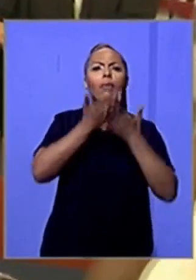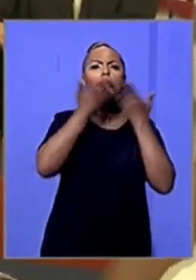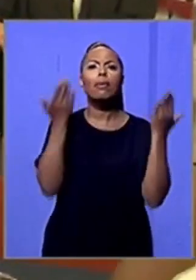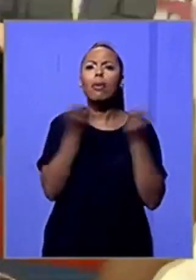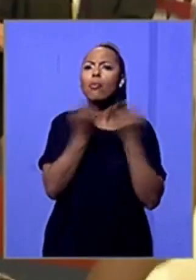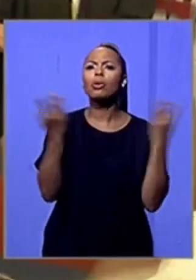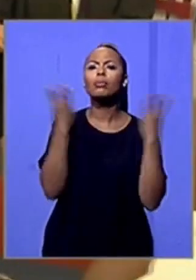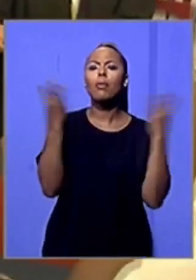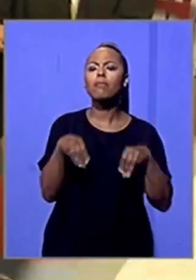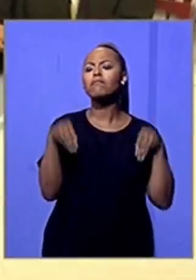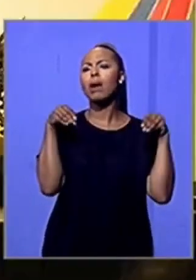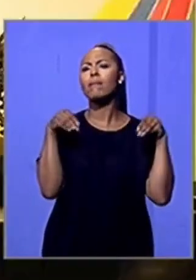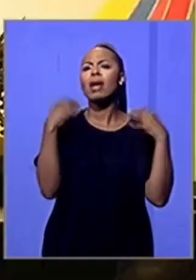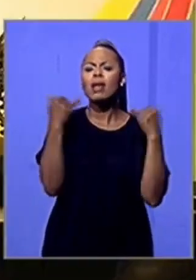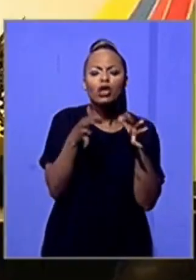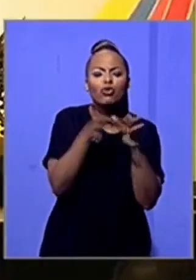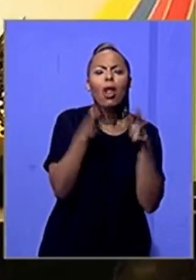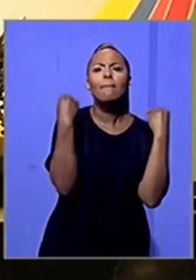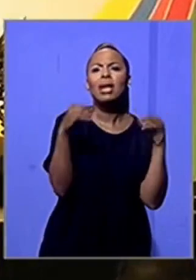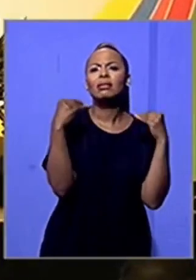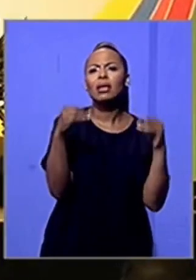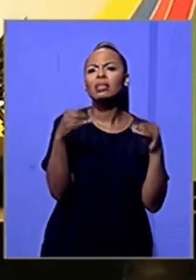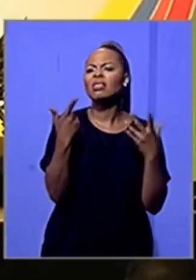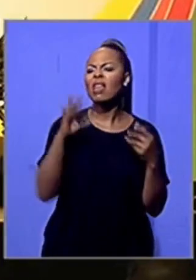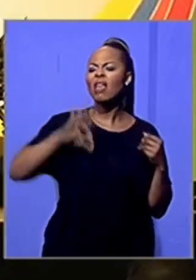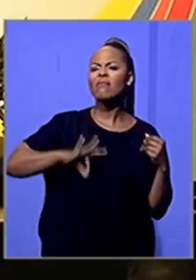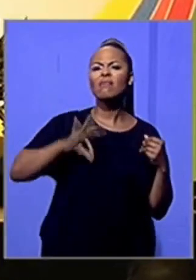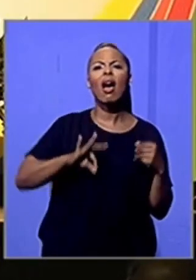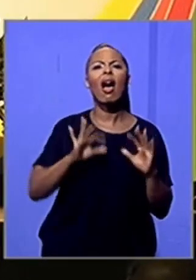dikgwebo potlana bone ba tlile go ungwelwa jang mo kopanong eno?